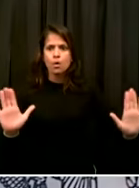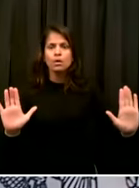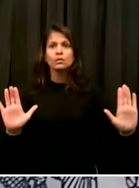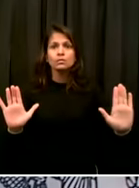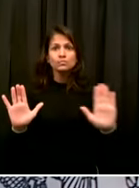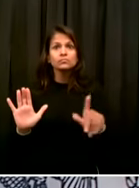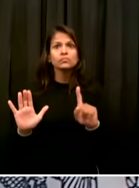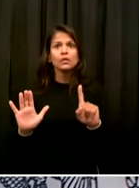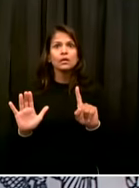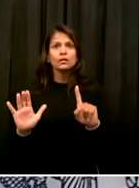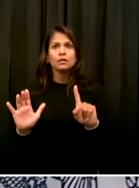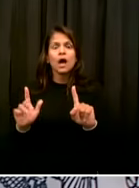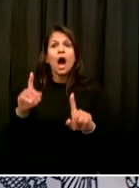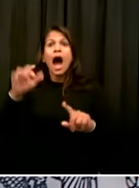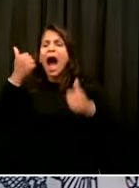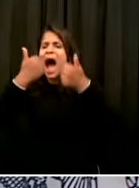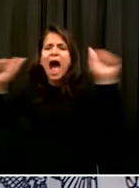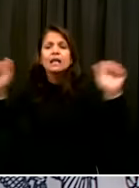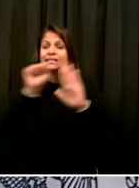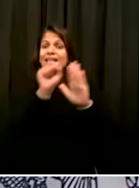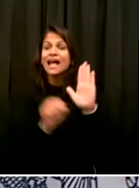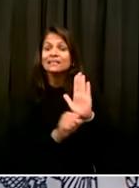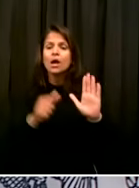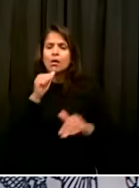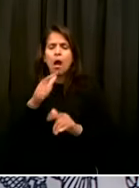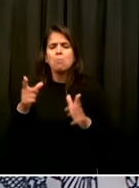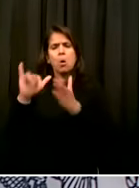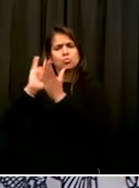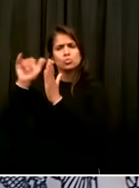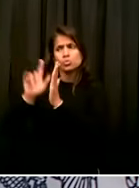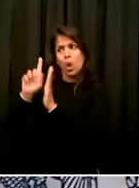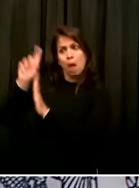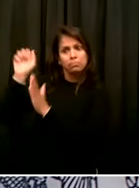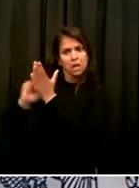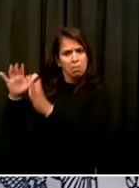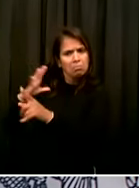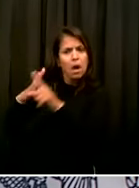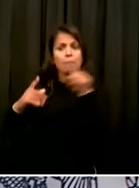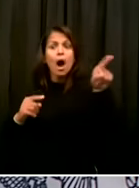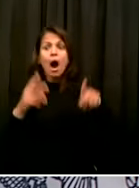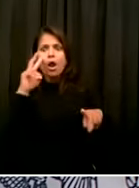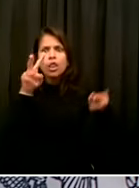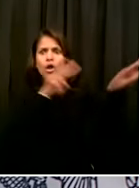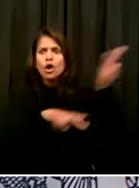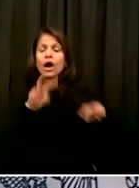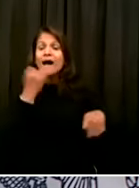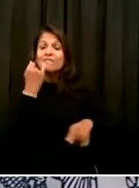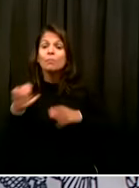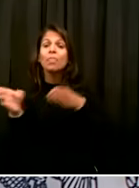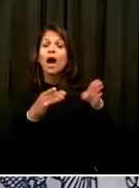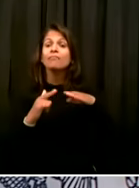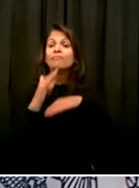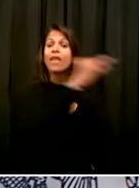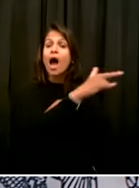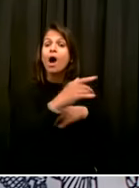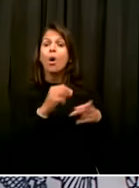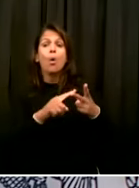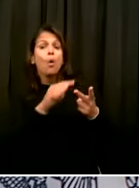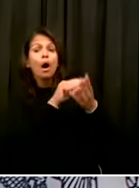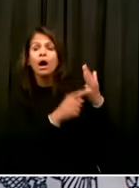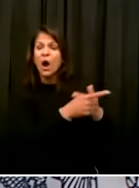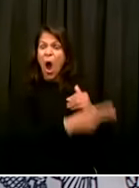travel, go to a place that is not on the New York State list of states that are experiencing a